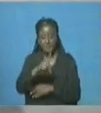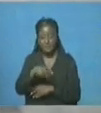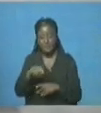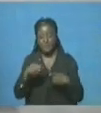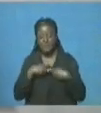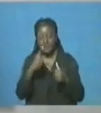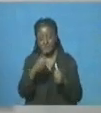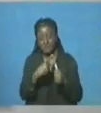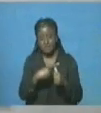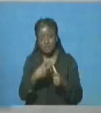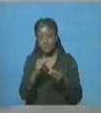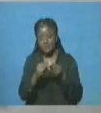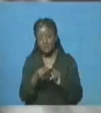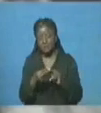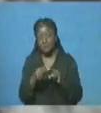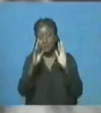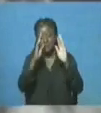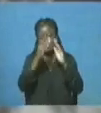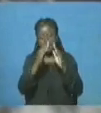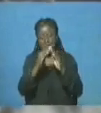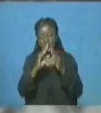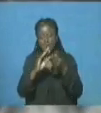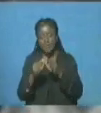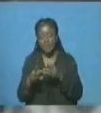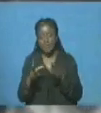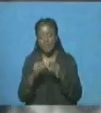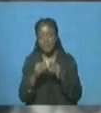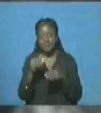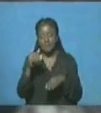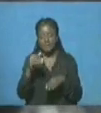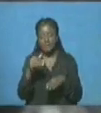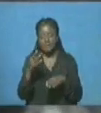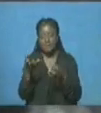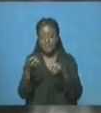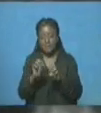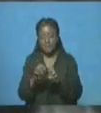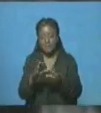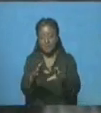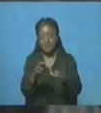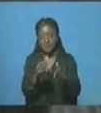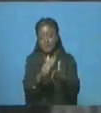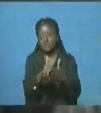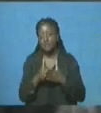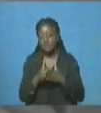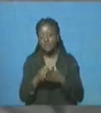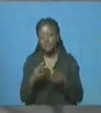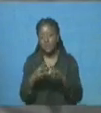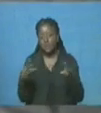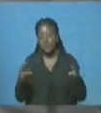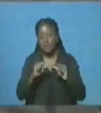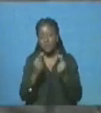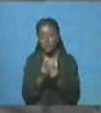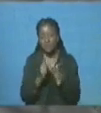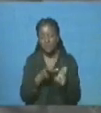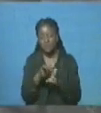in a series of town halls at the Fox Hill Community Center. The event attracting a wide cadre of young professionals who educated